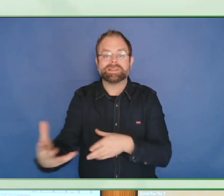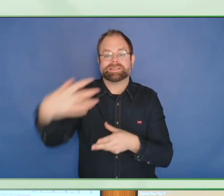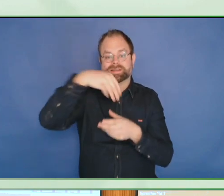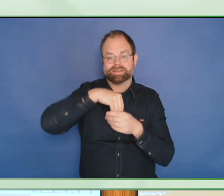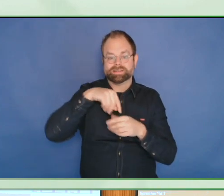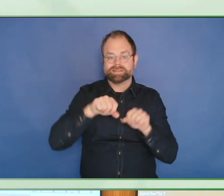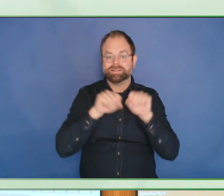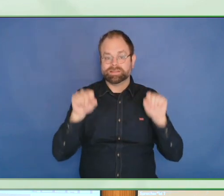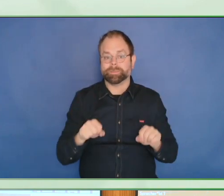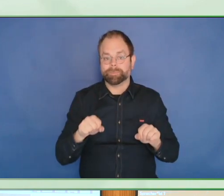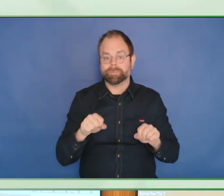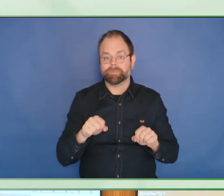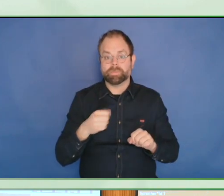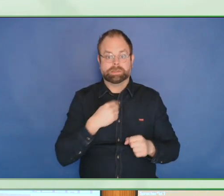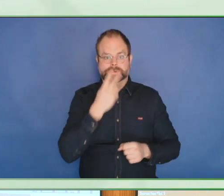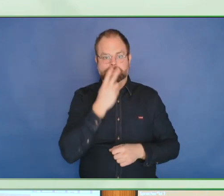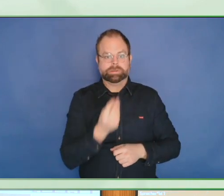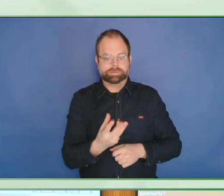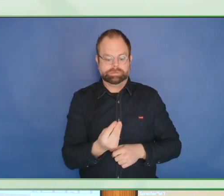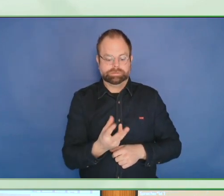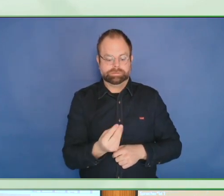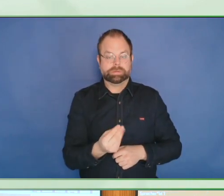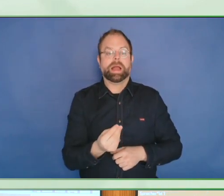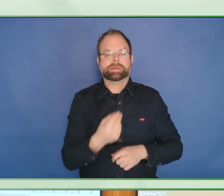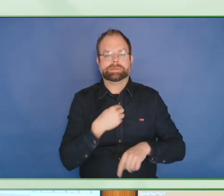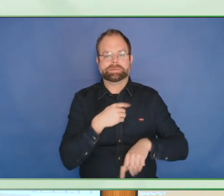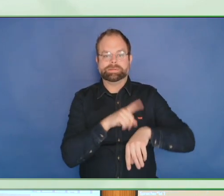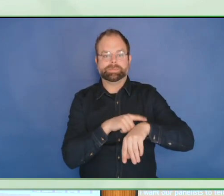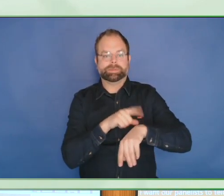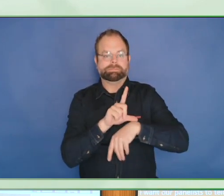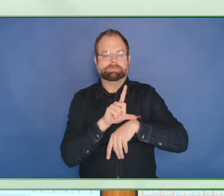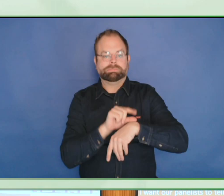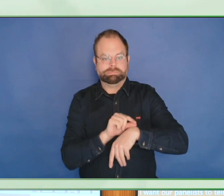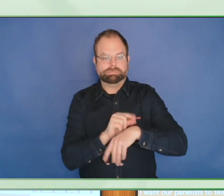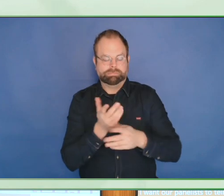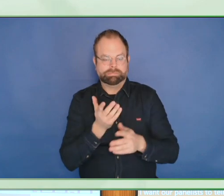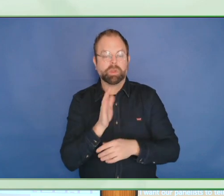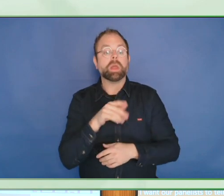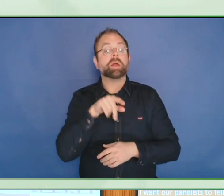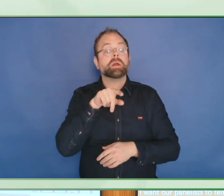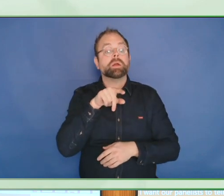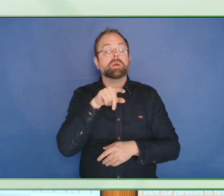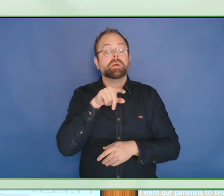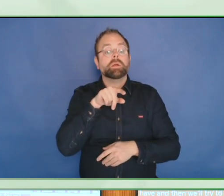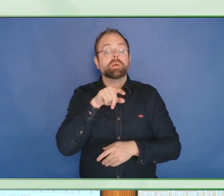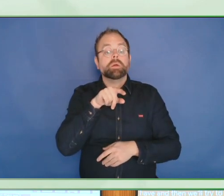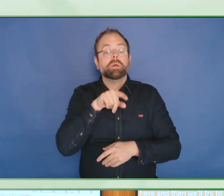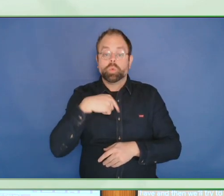we'll quickly have a Q&A, some questions that I have, and then we'll try to have a discussion from the audience as